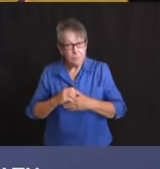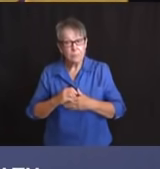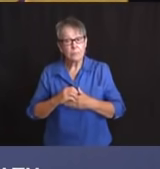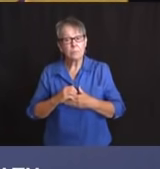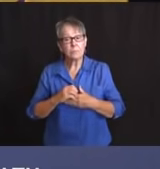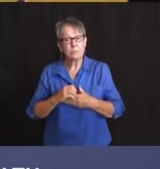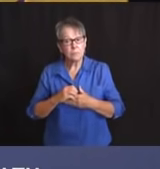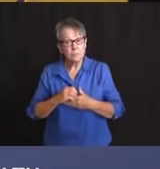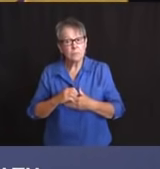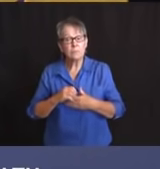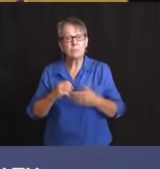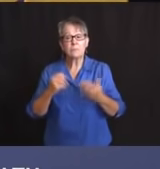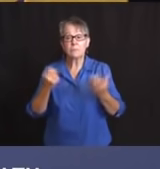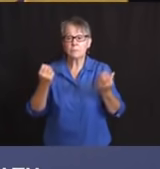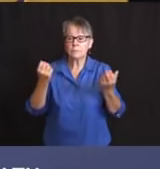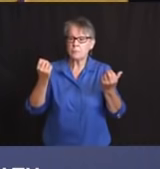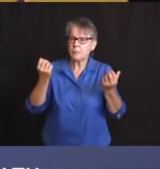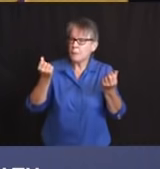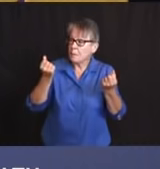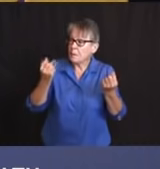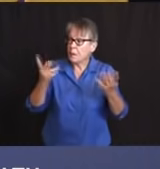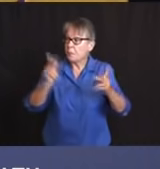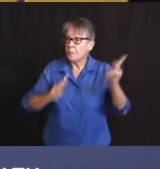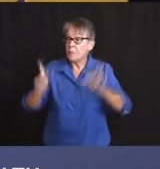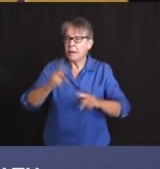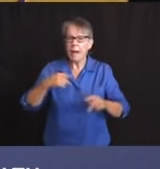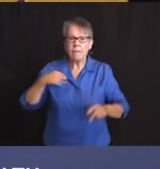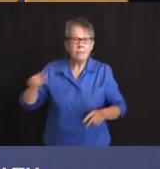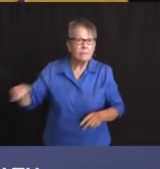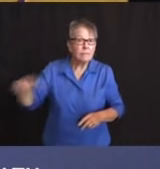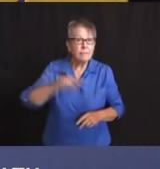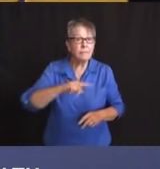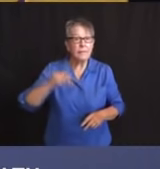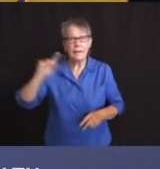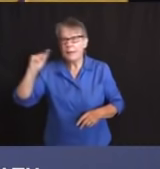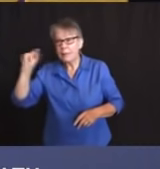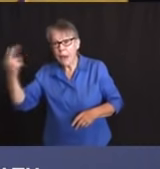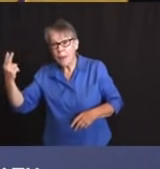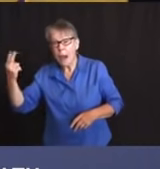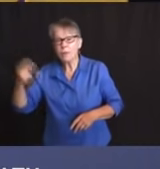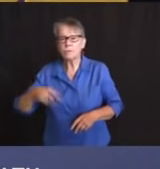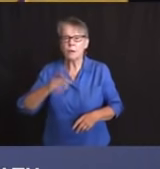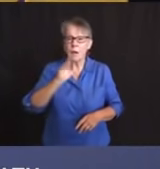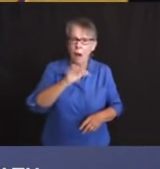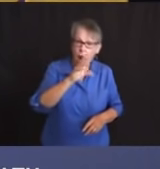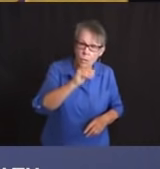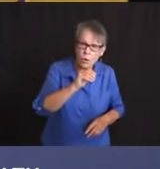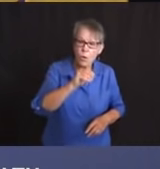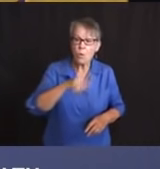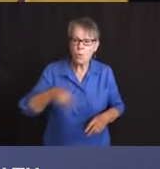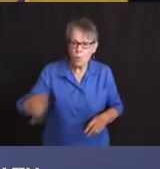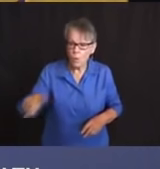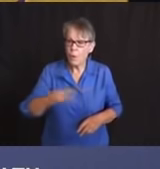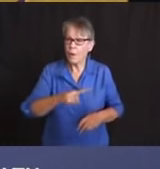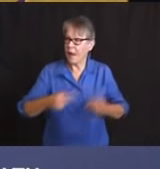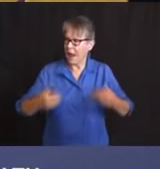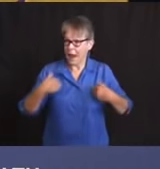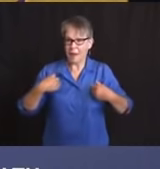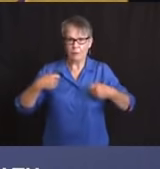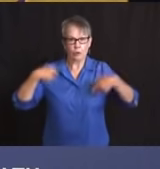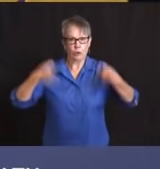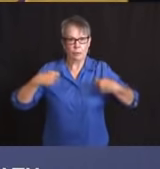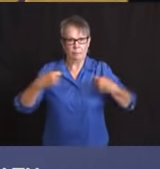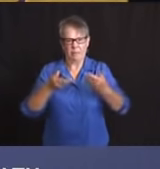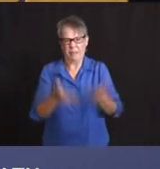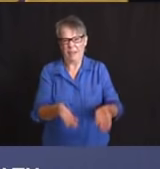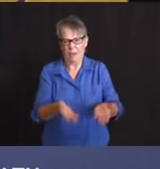who can take somebody's temperature. The rules state you have to have somebody taking a temperature, but the commissioner was